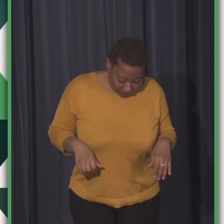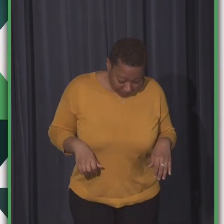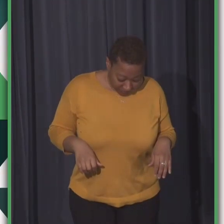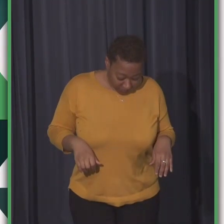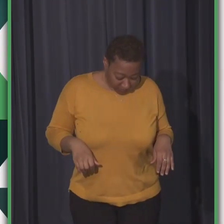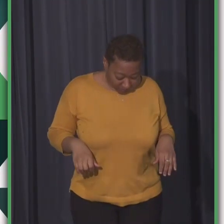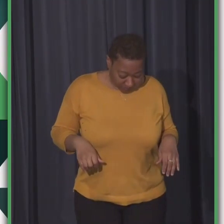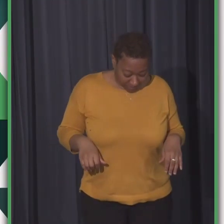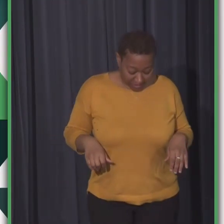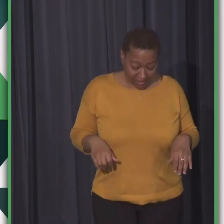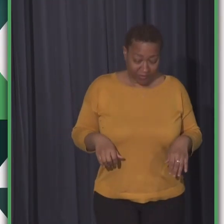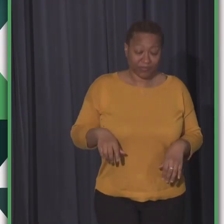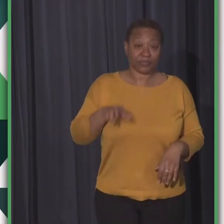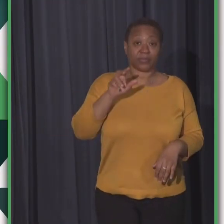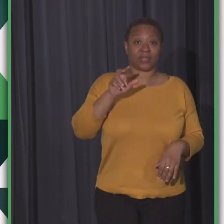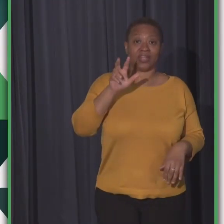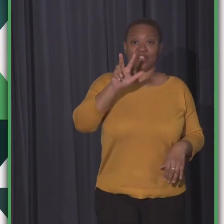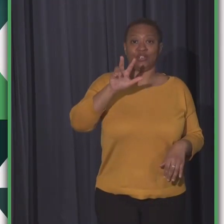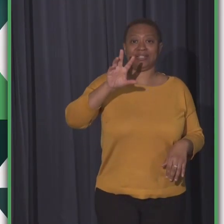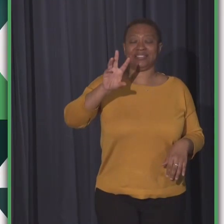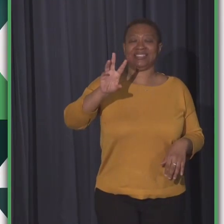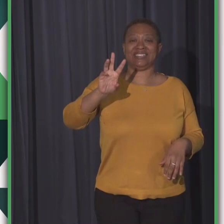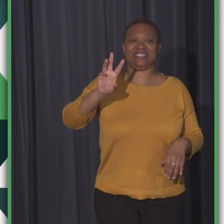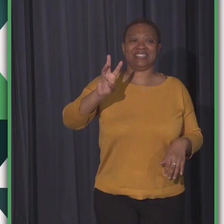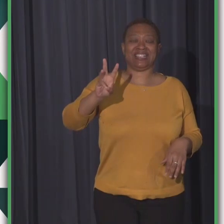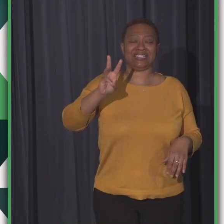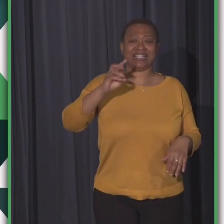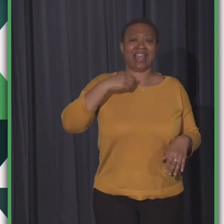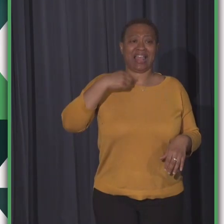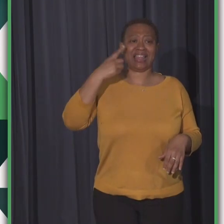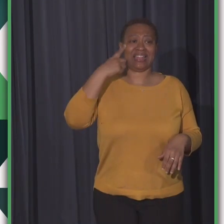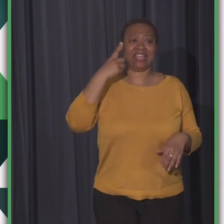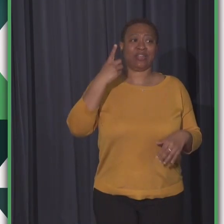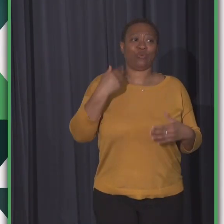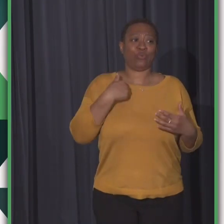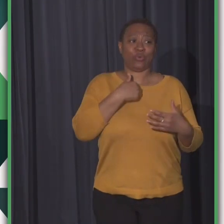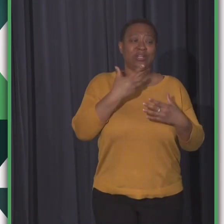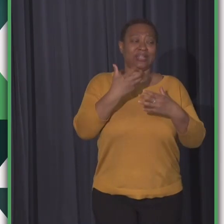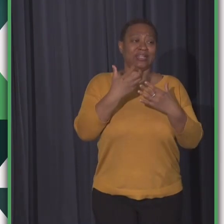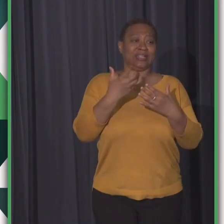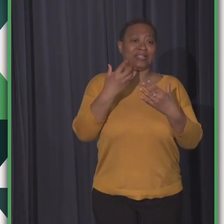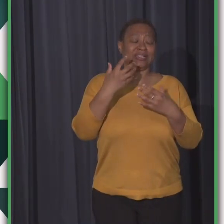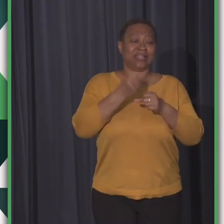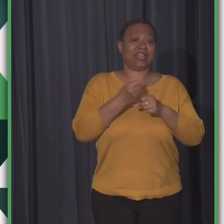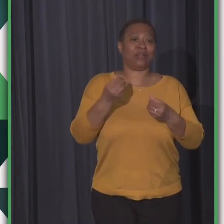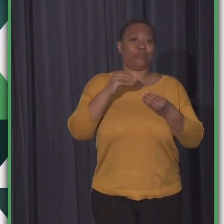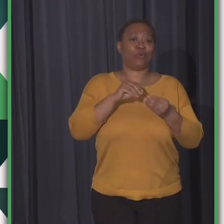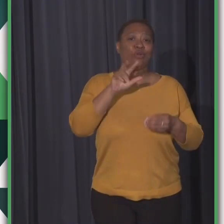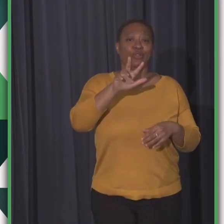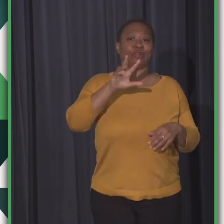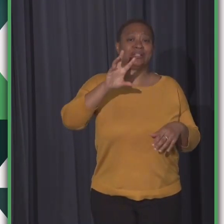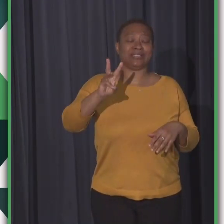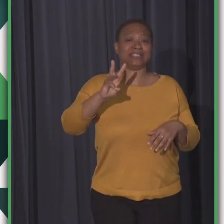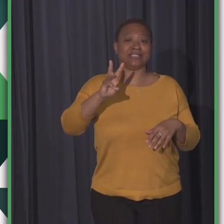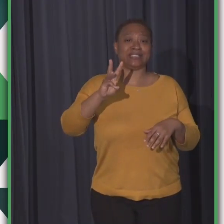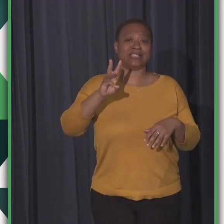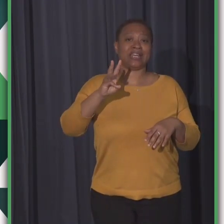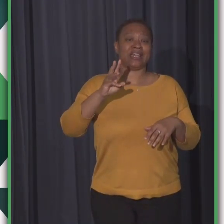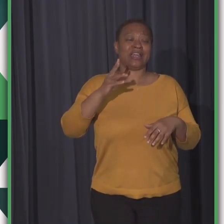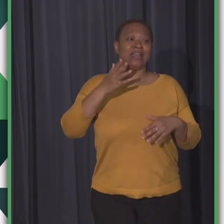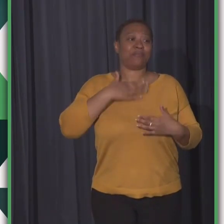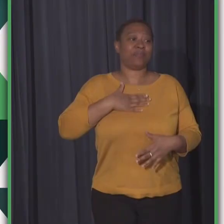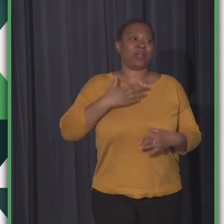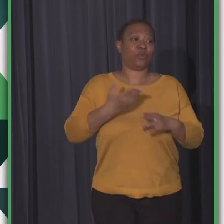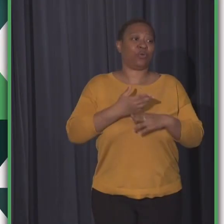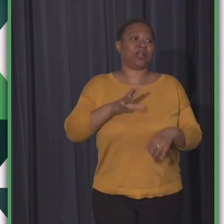36, I think we get way more than 36 body-worn camera violations in a year. Is that